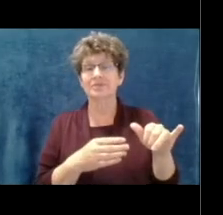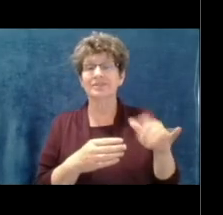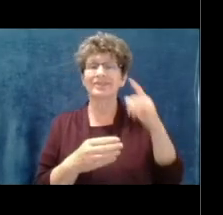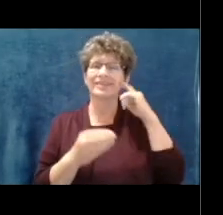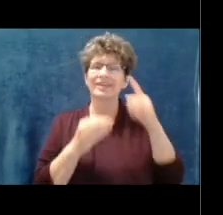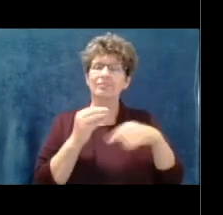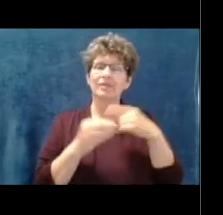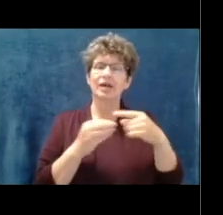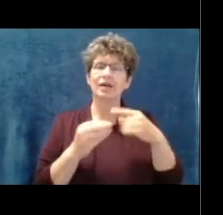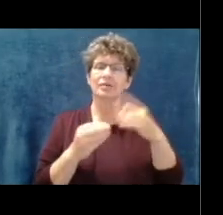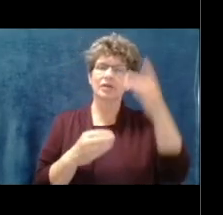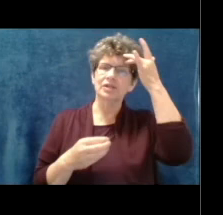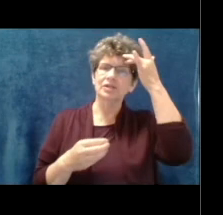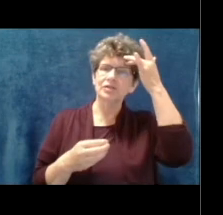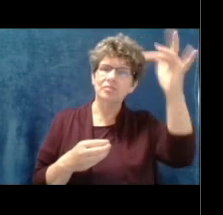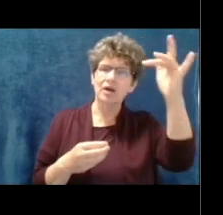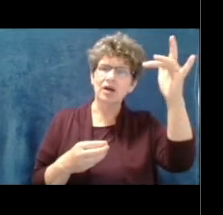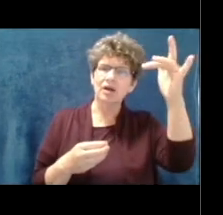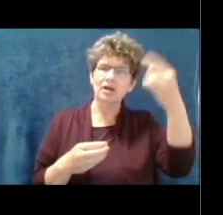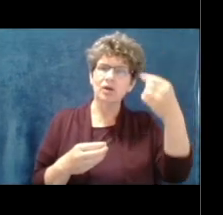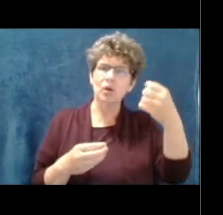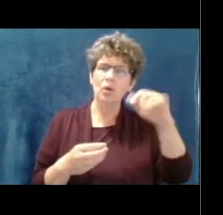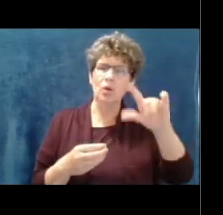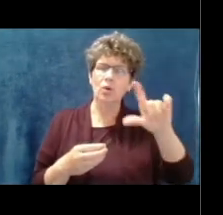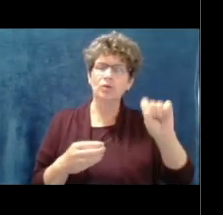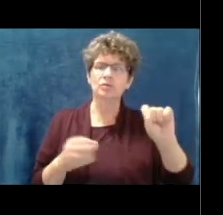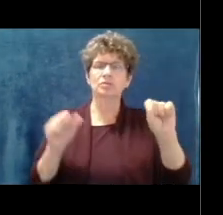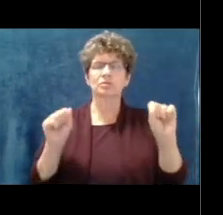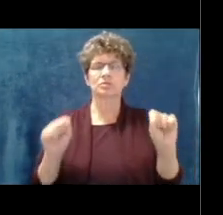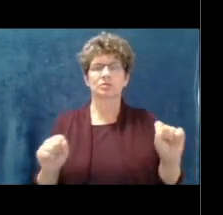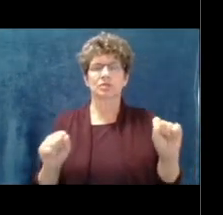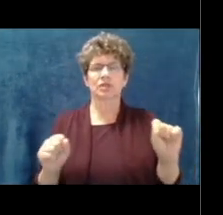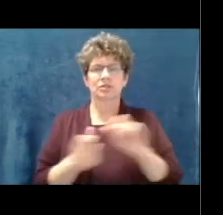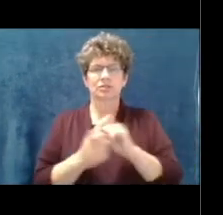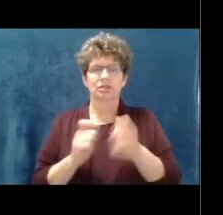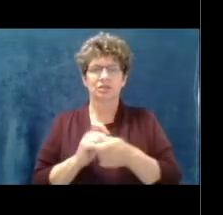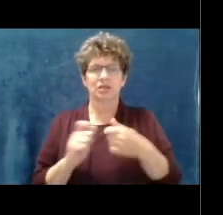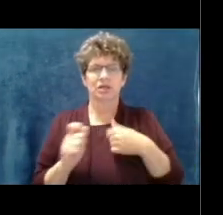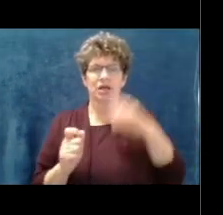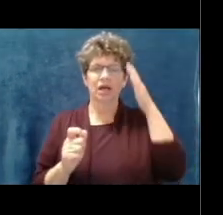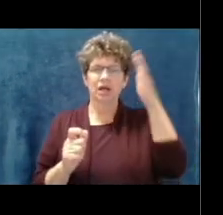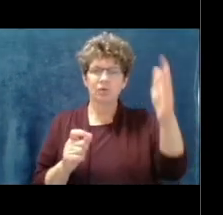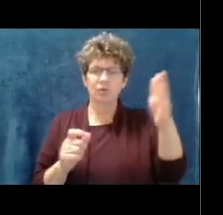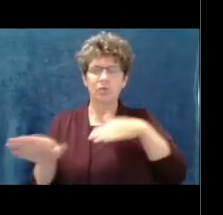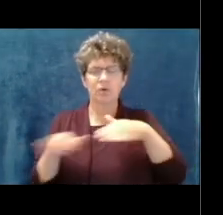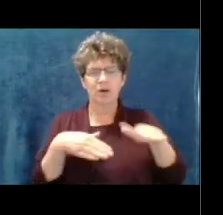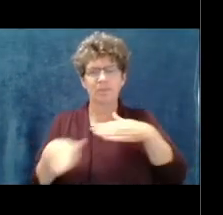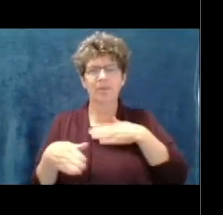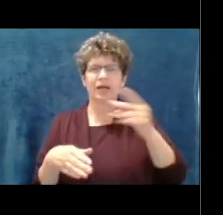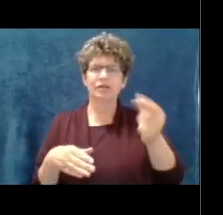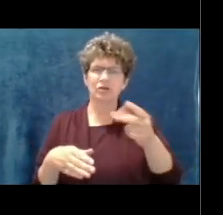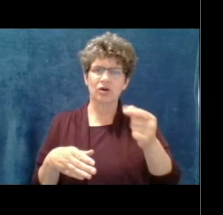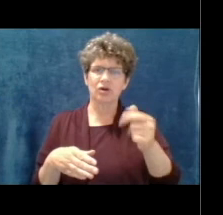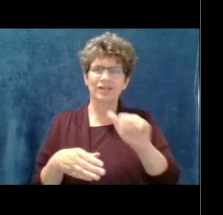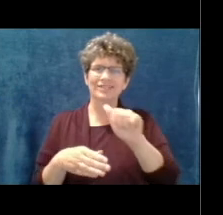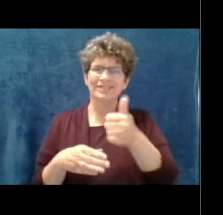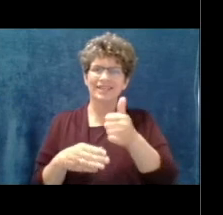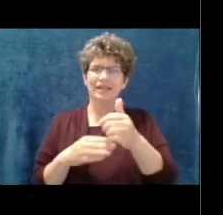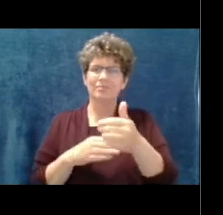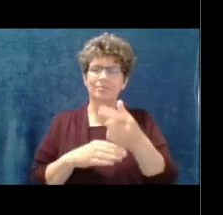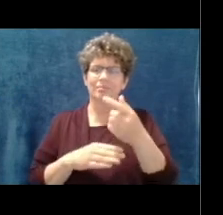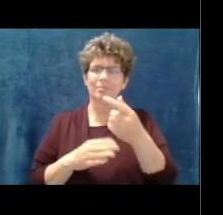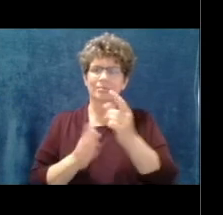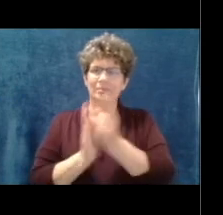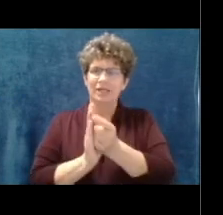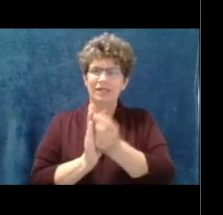goals, you could turn I will walk my dog for 10 minutes a day into I will walk my dog for 10 minutes in the morning at least 3 times